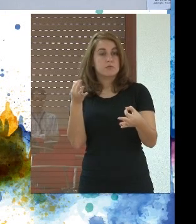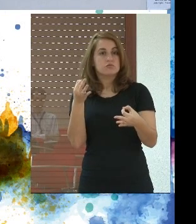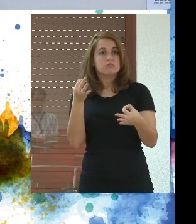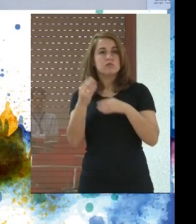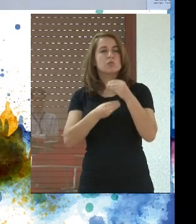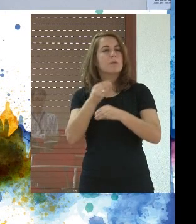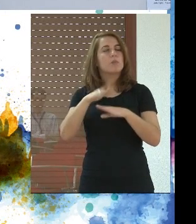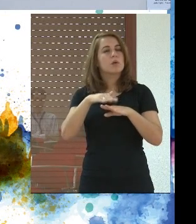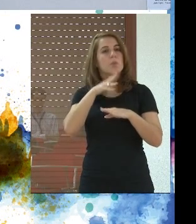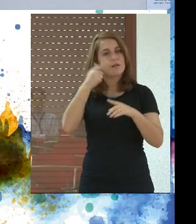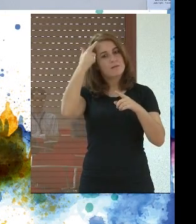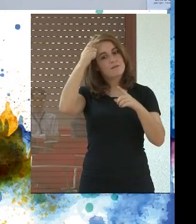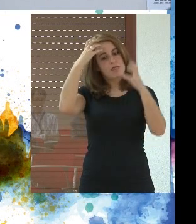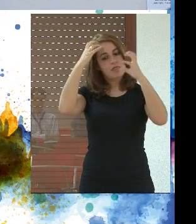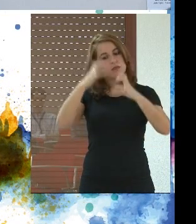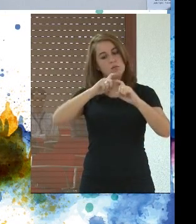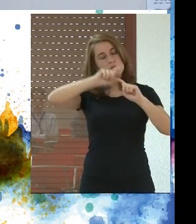thresholds is because the